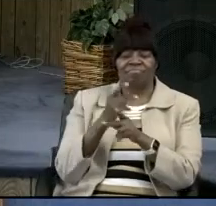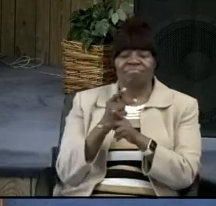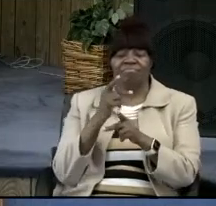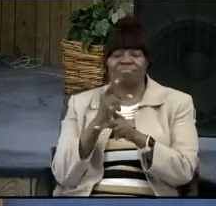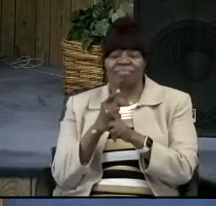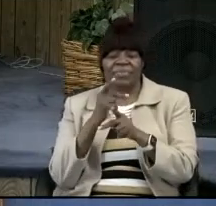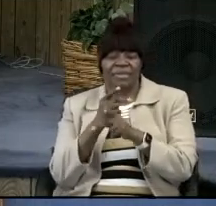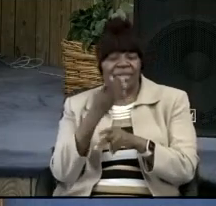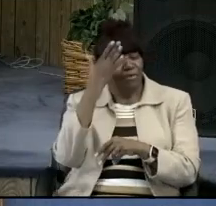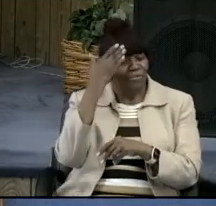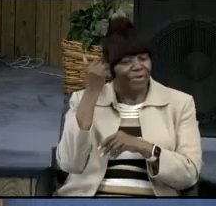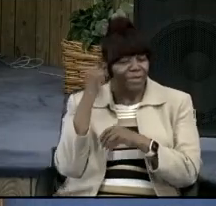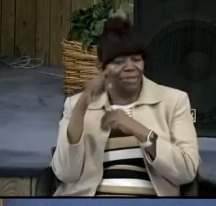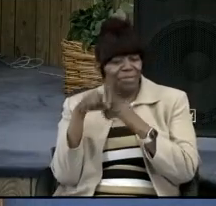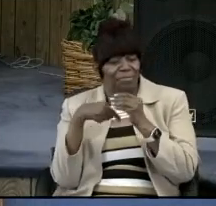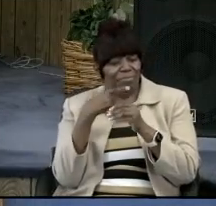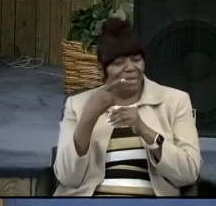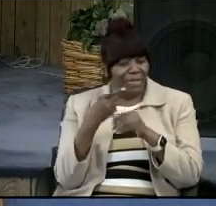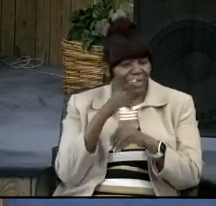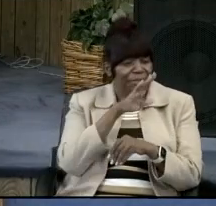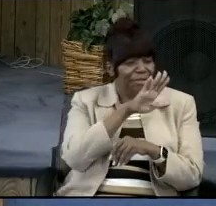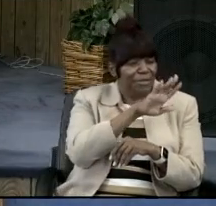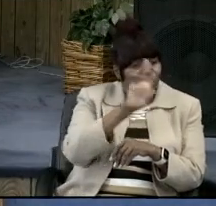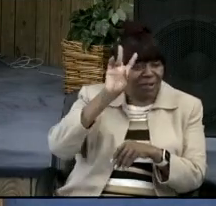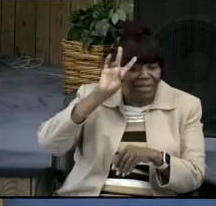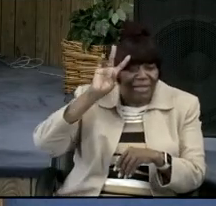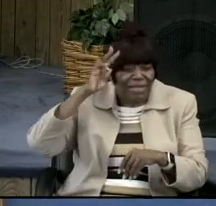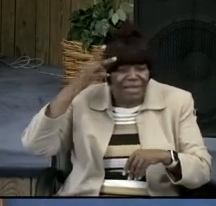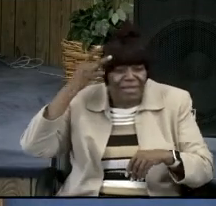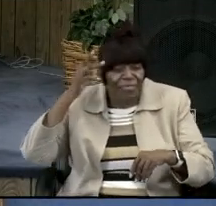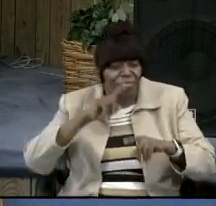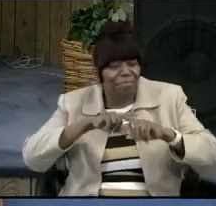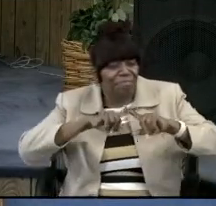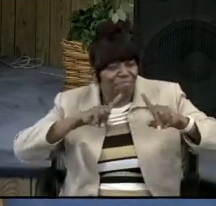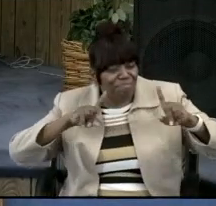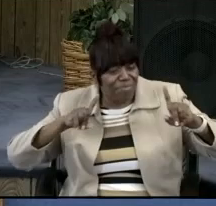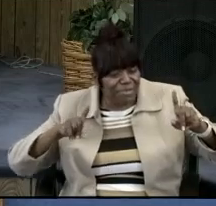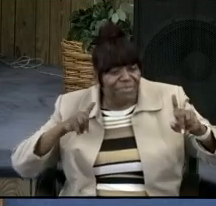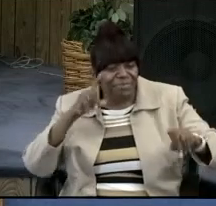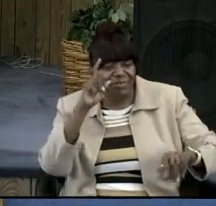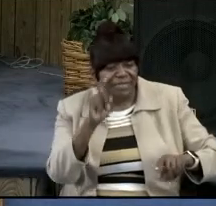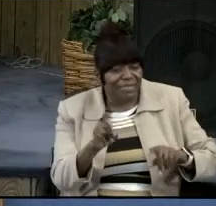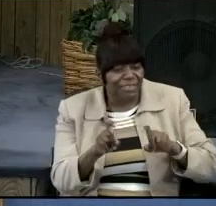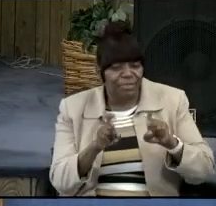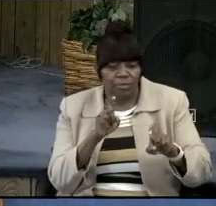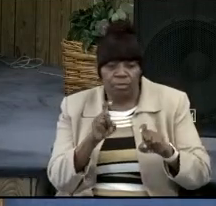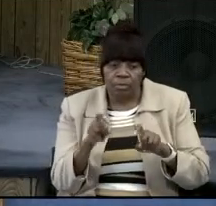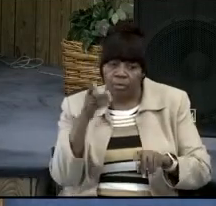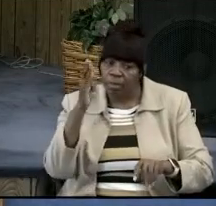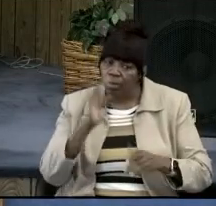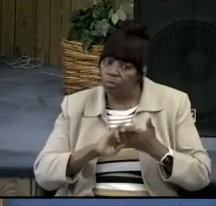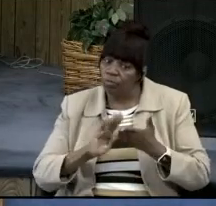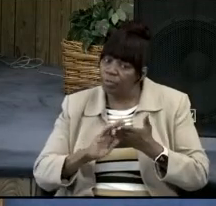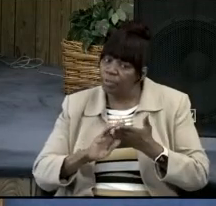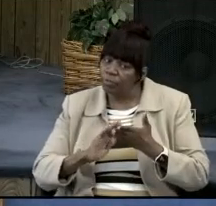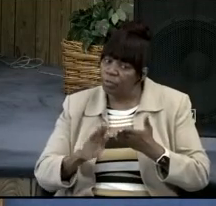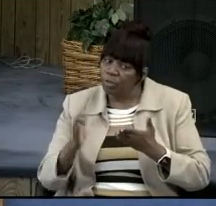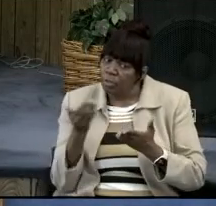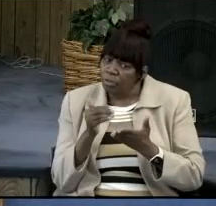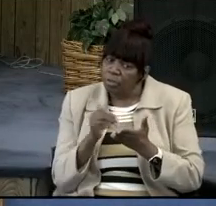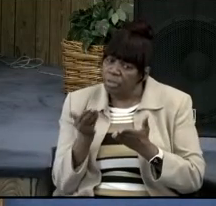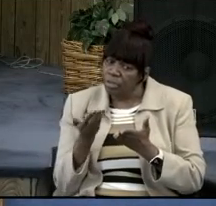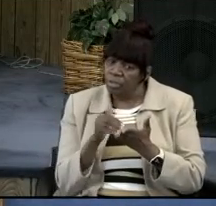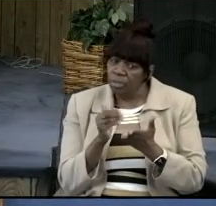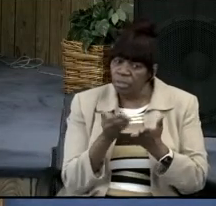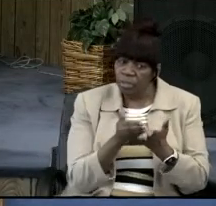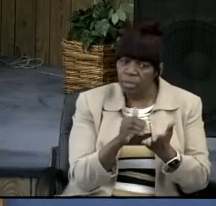your ignorance. He forgives and heals from the guttermost to the uttermost. God will forgive you again and again